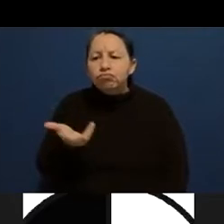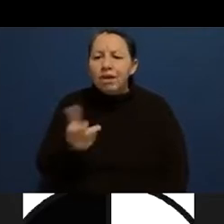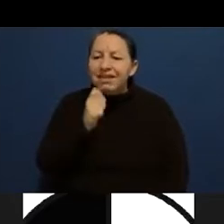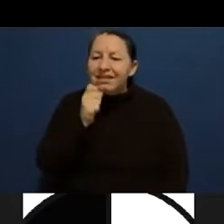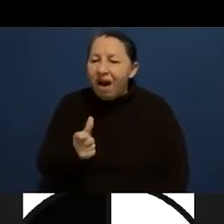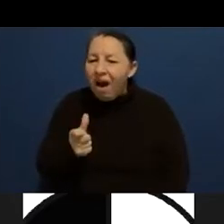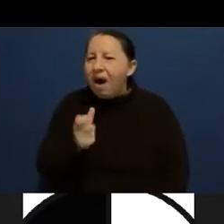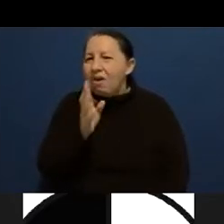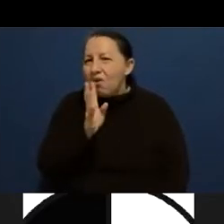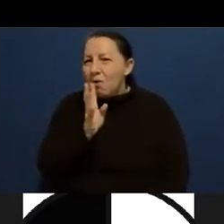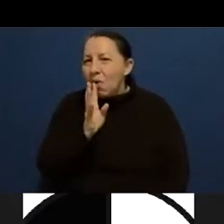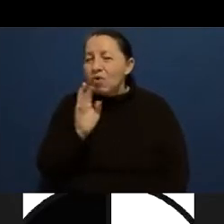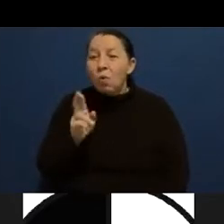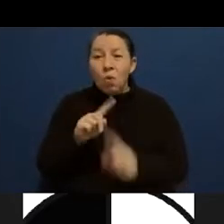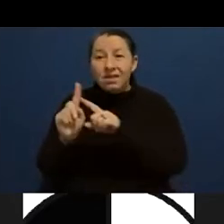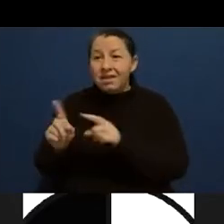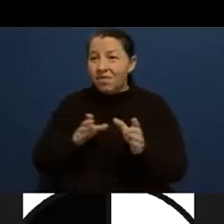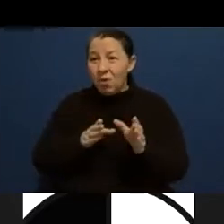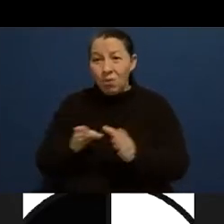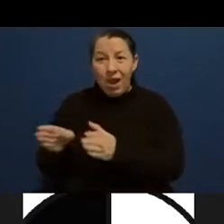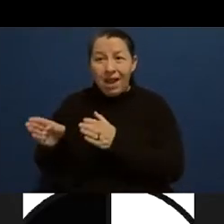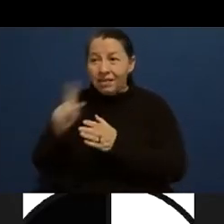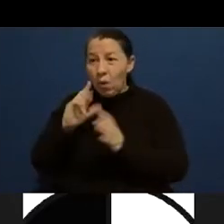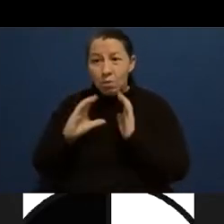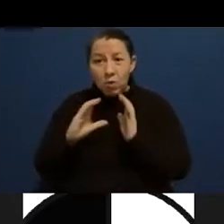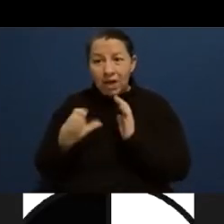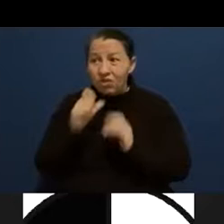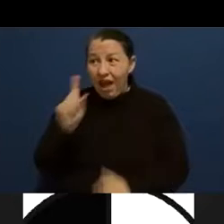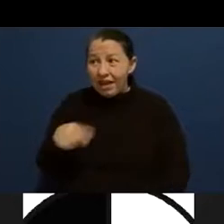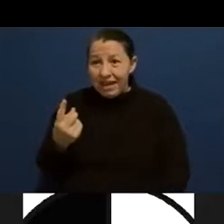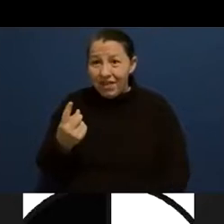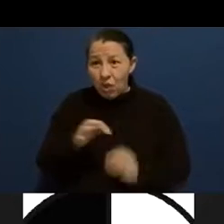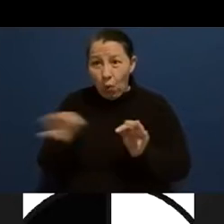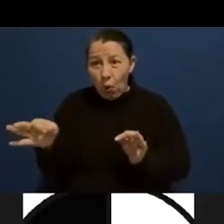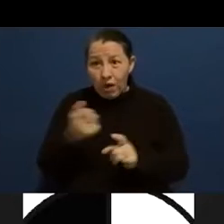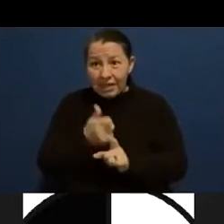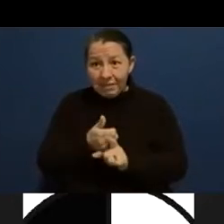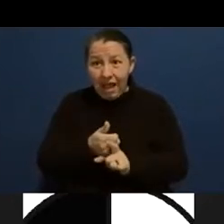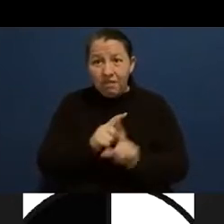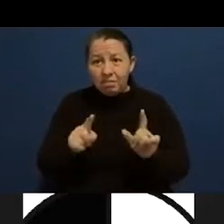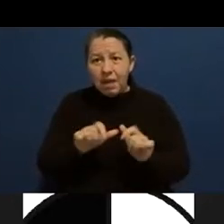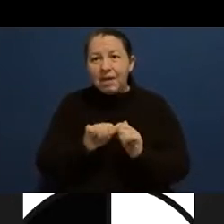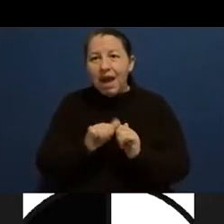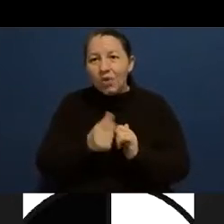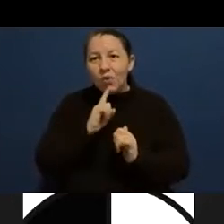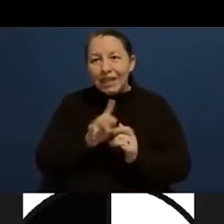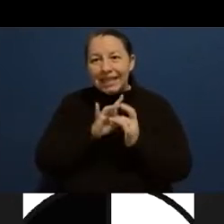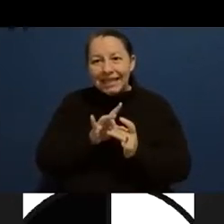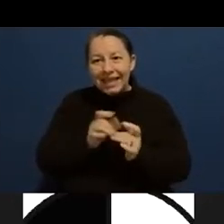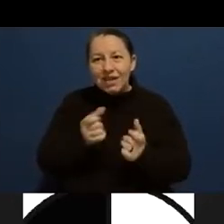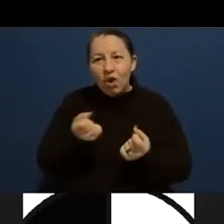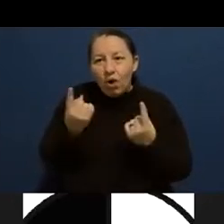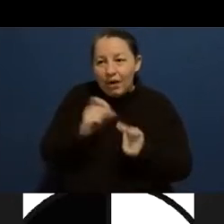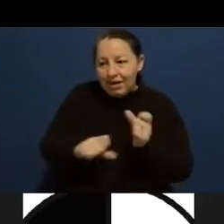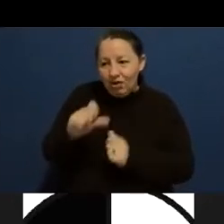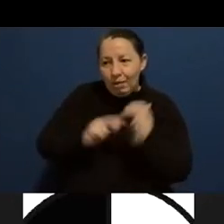non-verbals, or for the just the different ways of communication, right? So not even the words themselves, but how are we really connecting and building relationships with folks? And I think that's